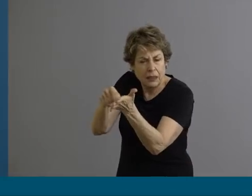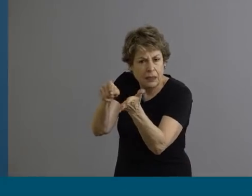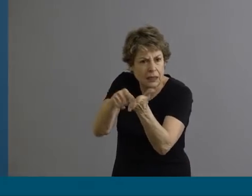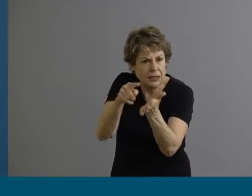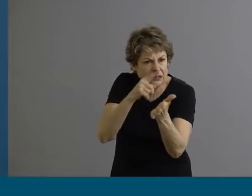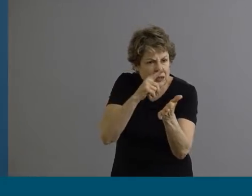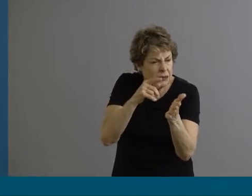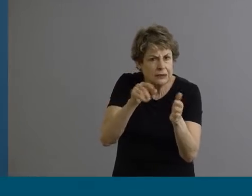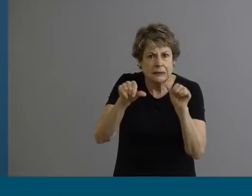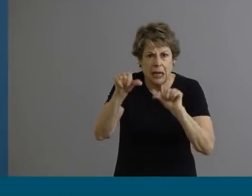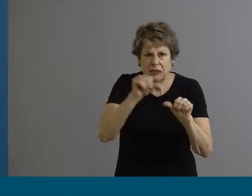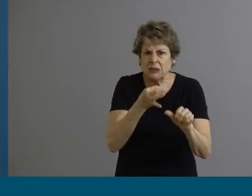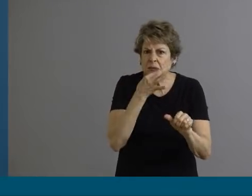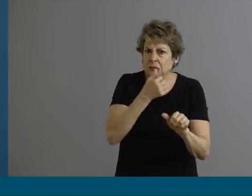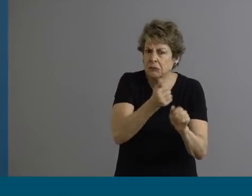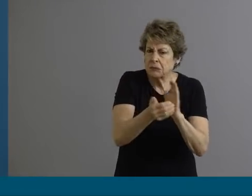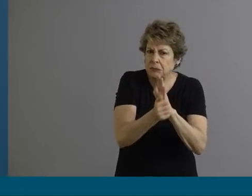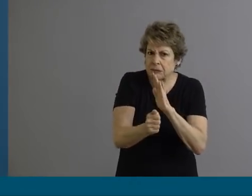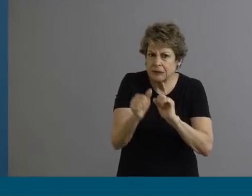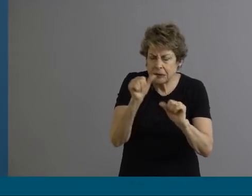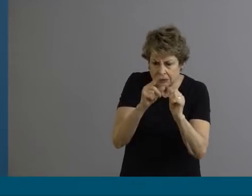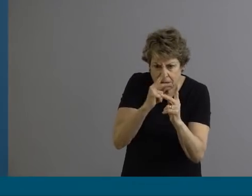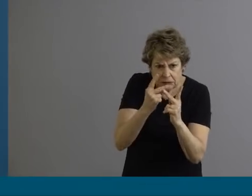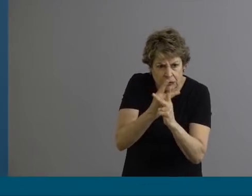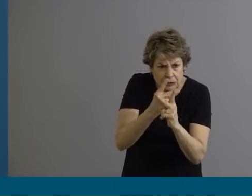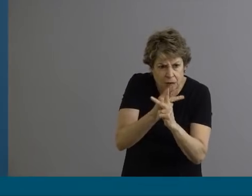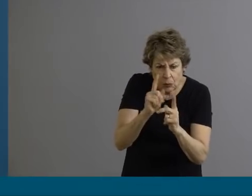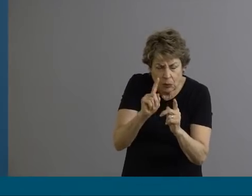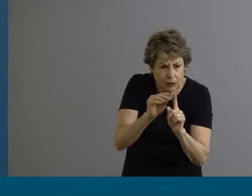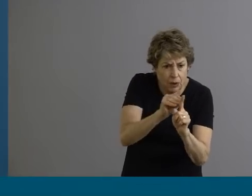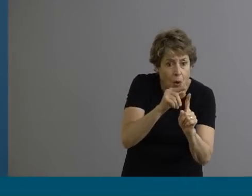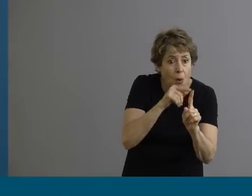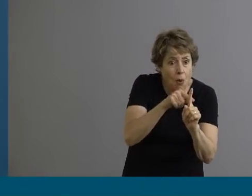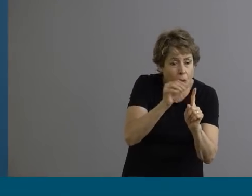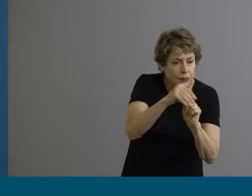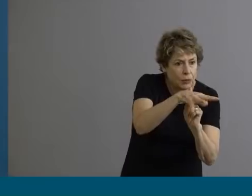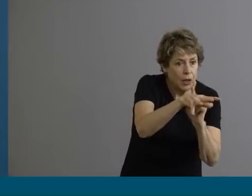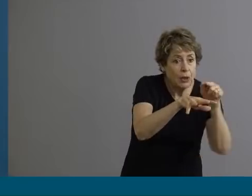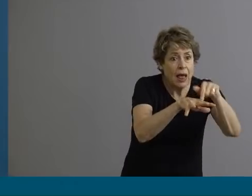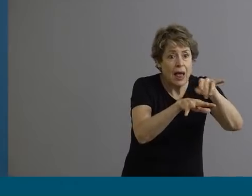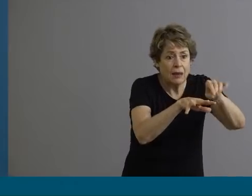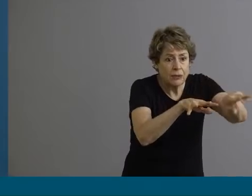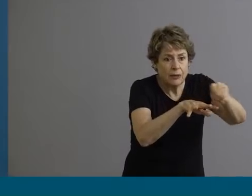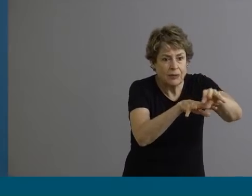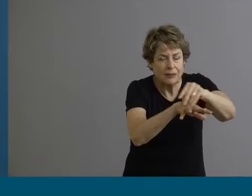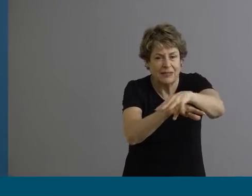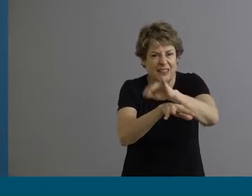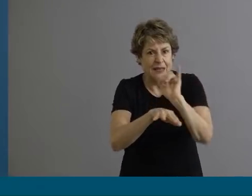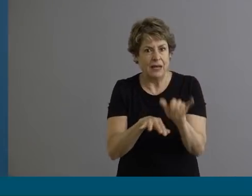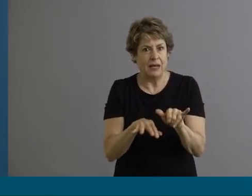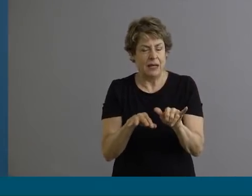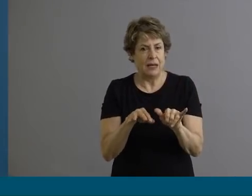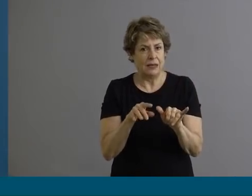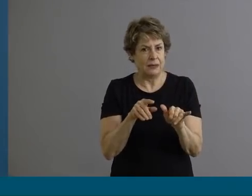ago, on June 29th, our R0 in Arizona was